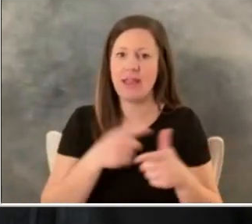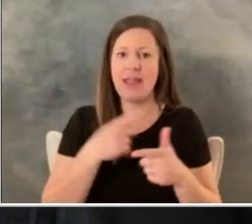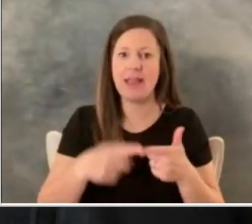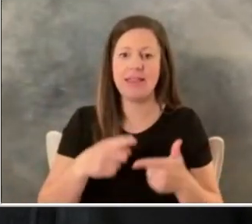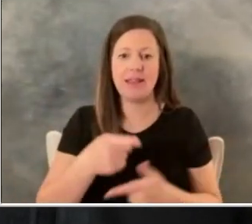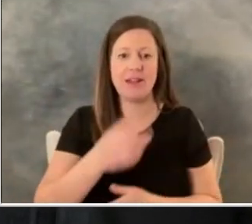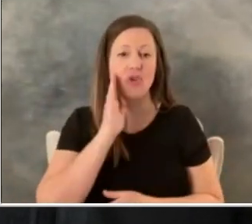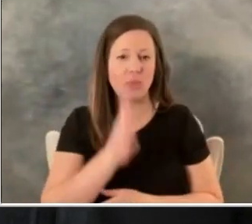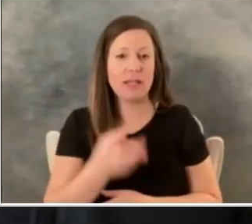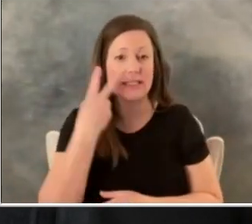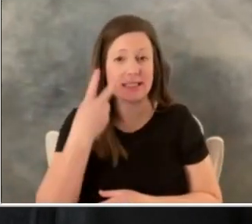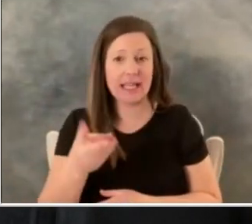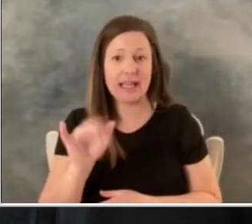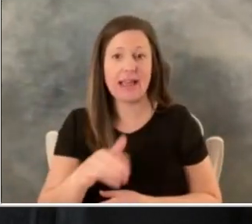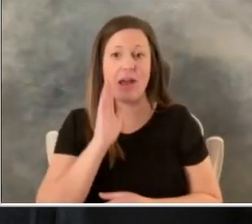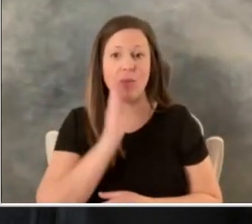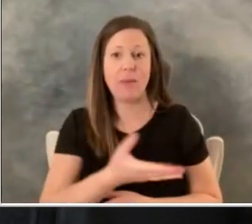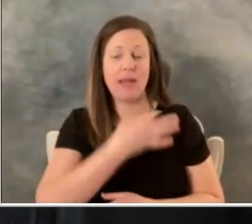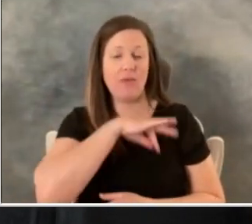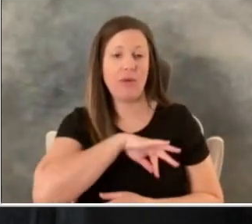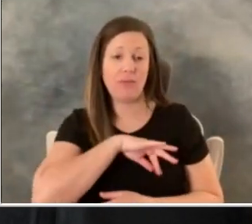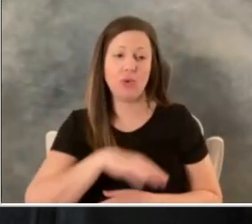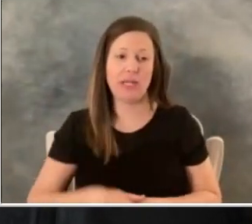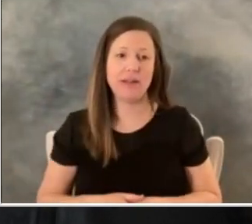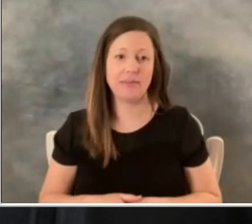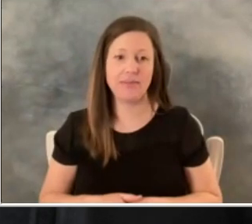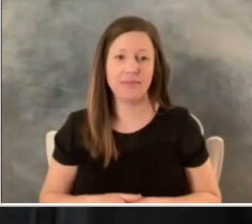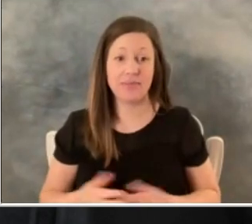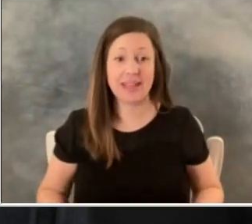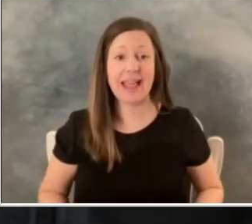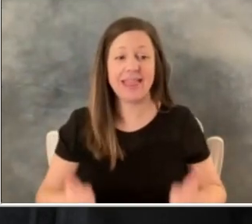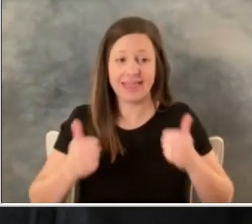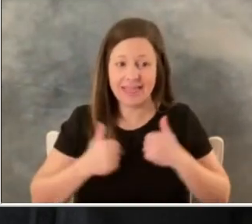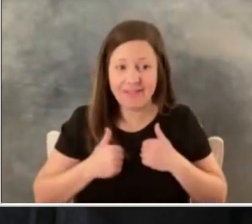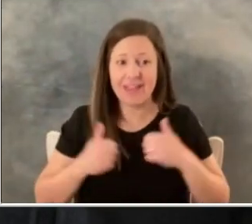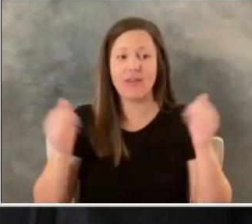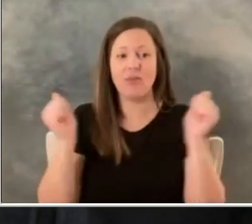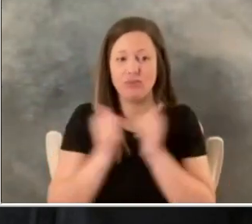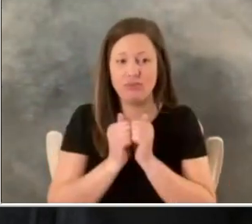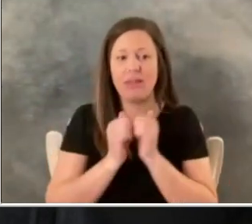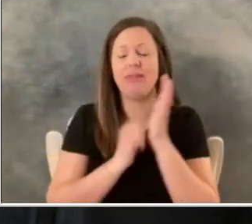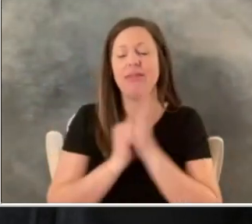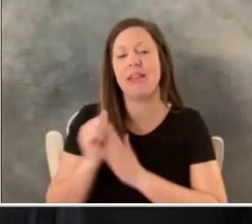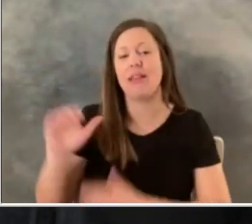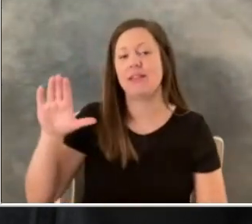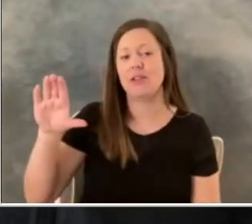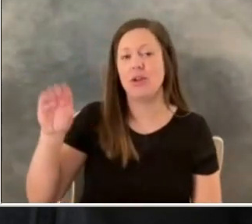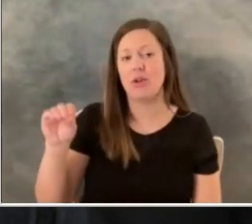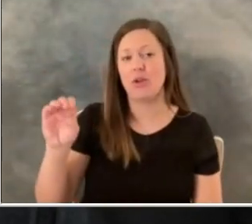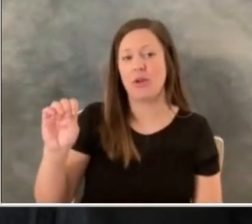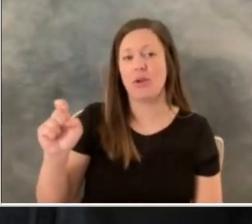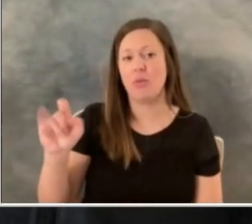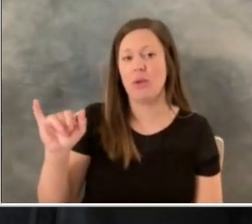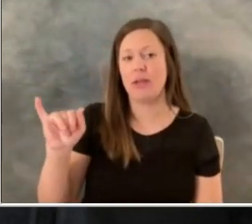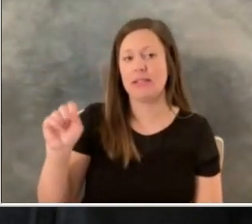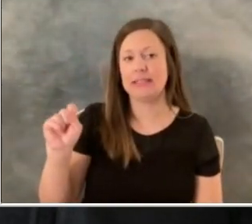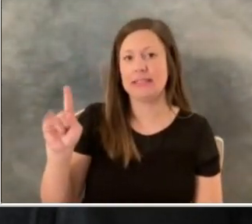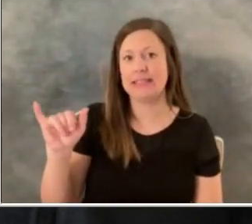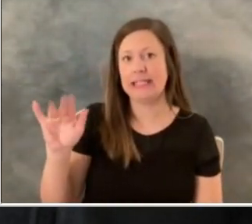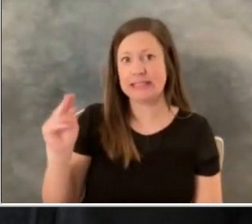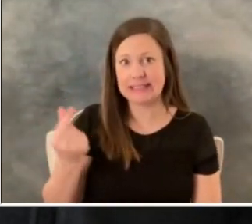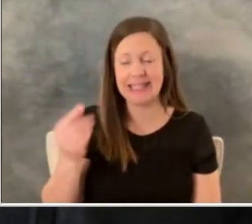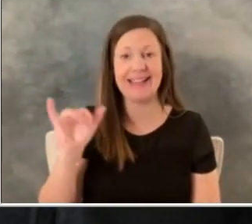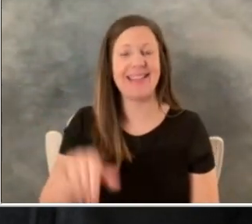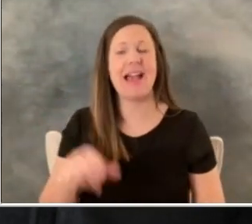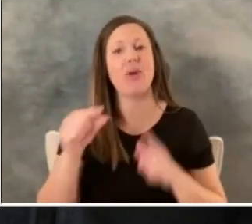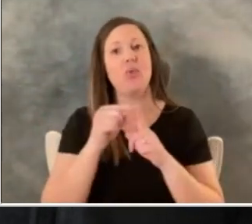rewarding. Coexisting, that's another word I wanted to say. I like that word because that